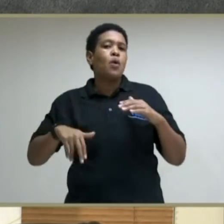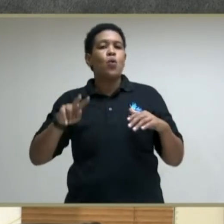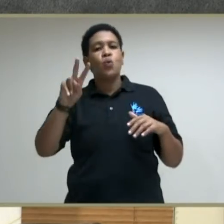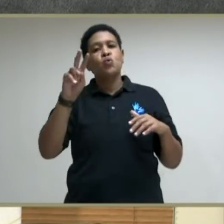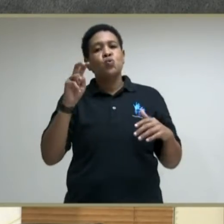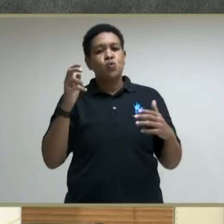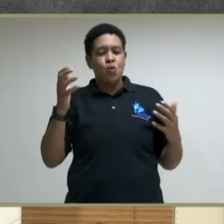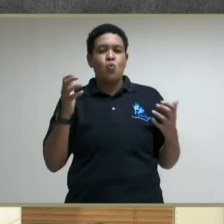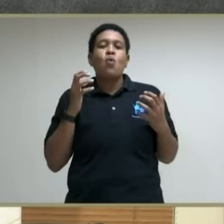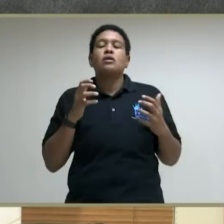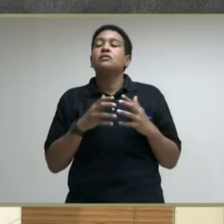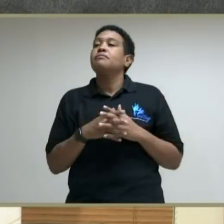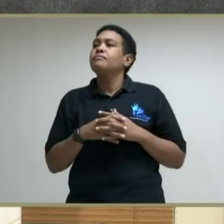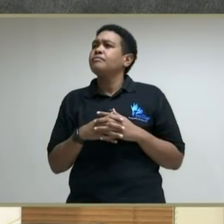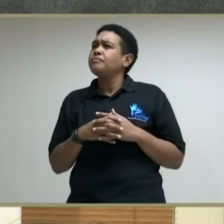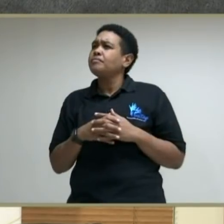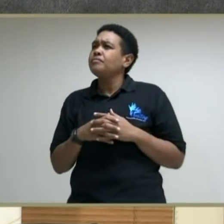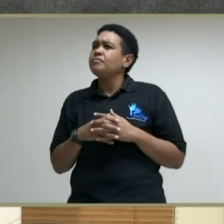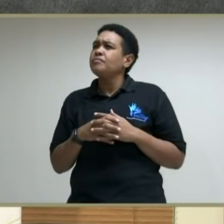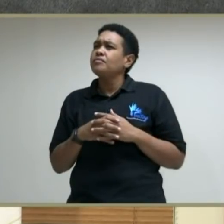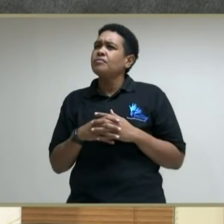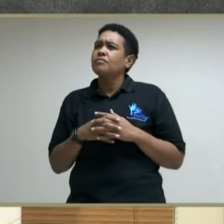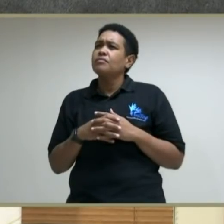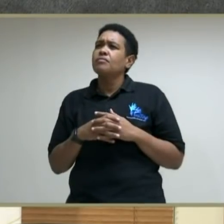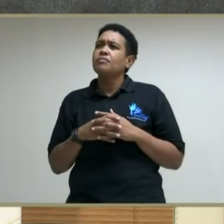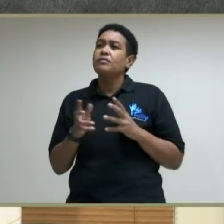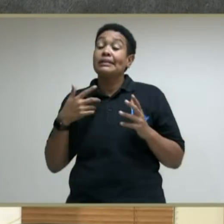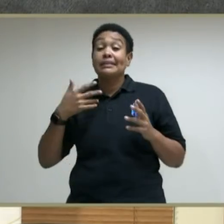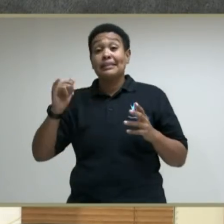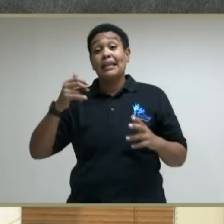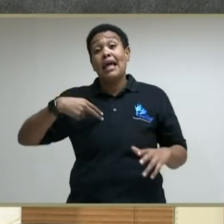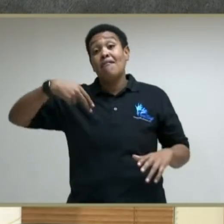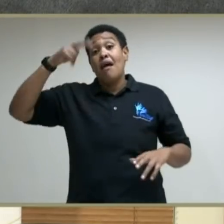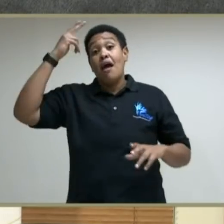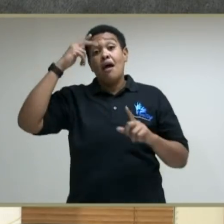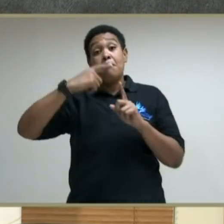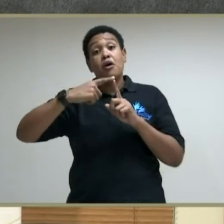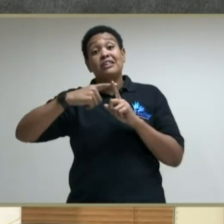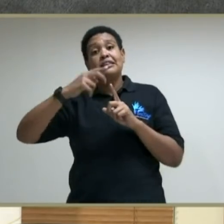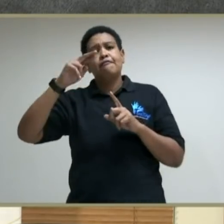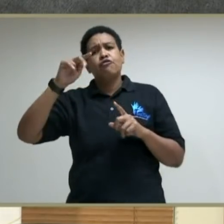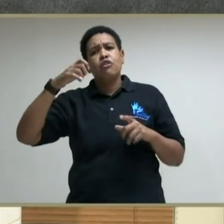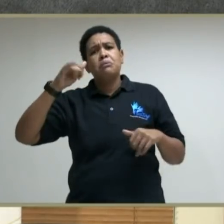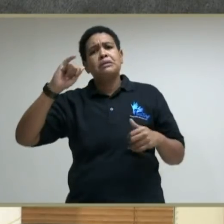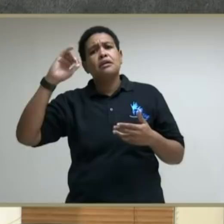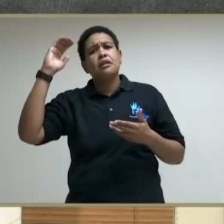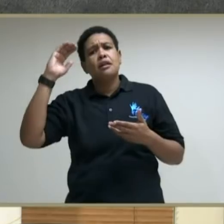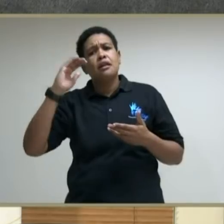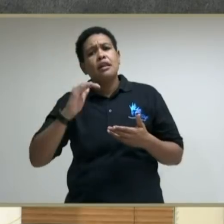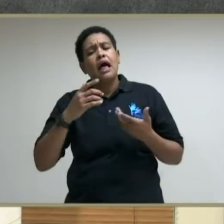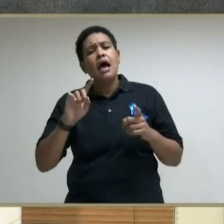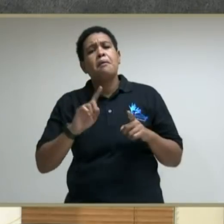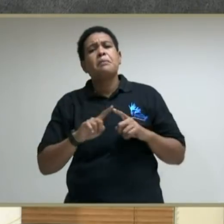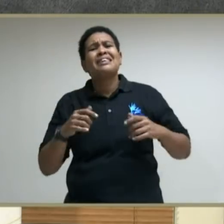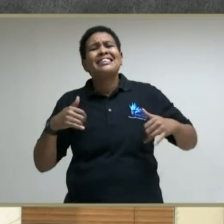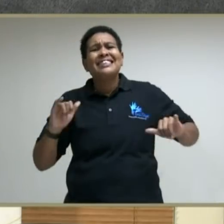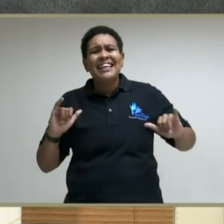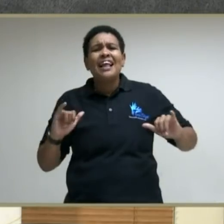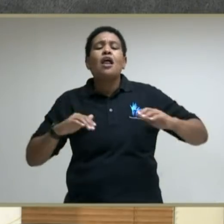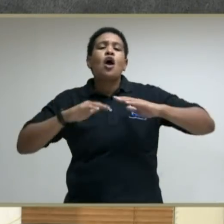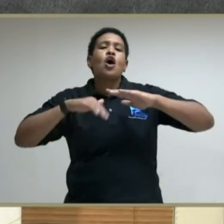200. We're still having a high positivity rate, although trending down, but still just